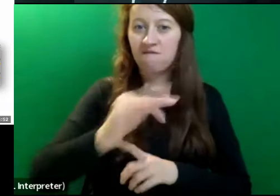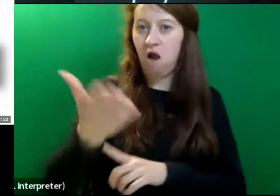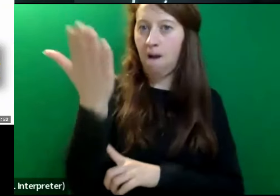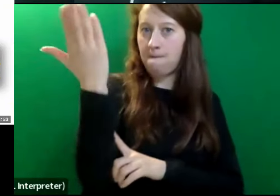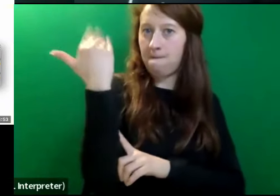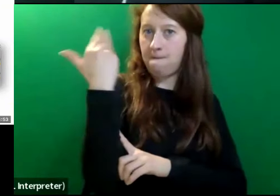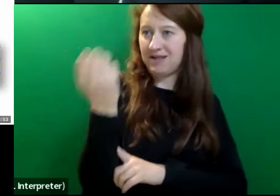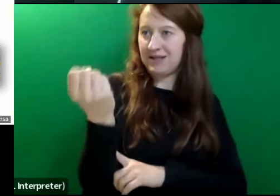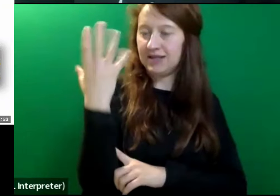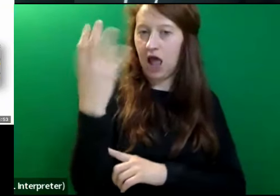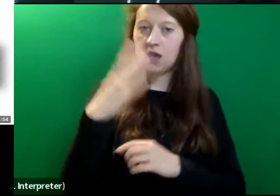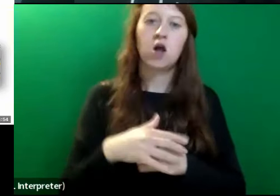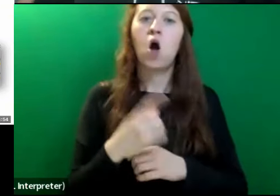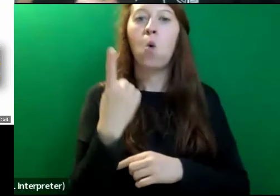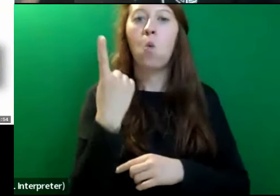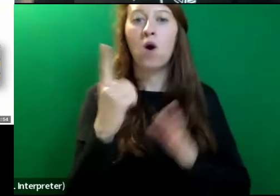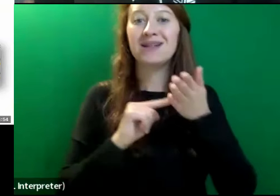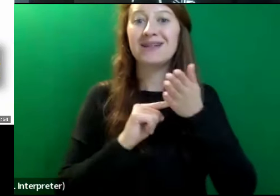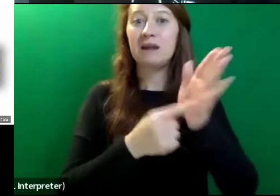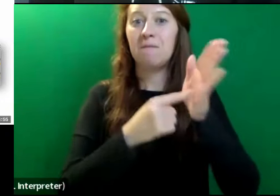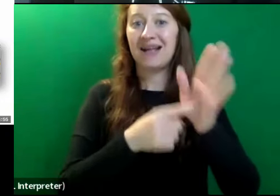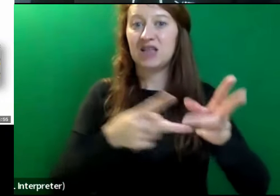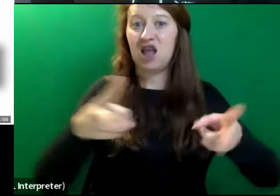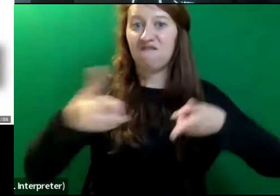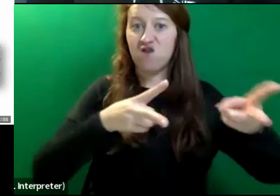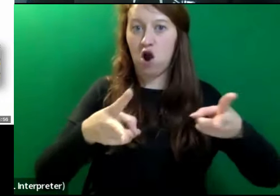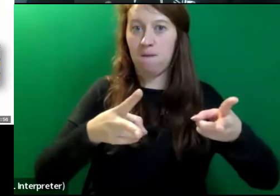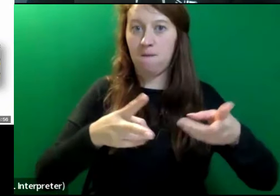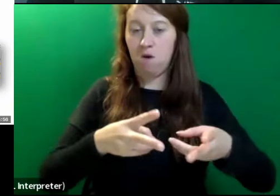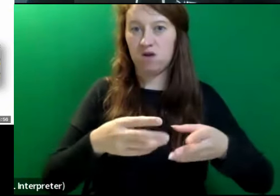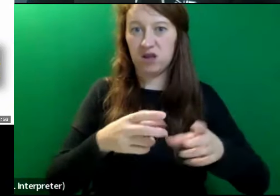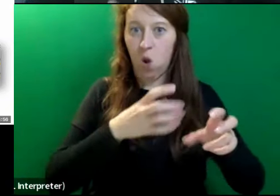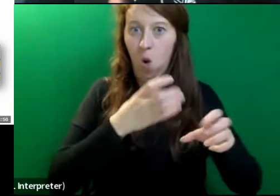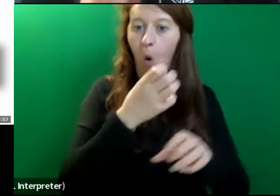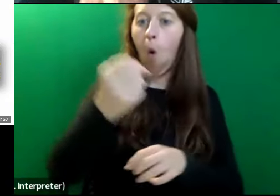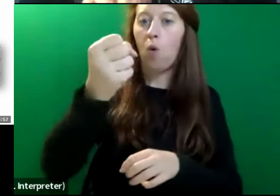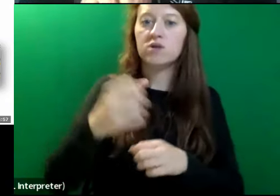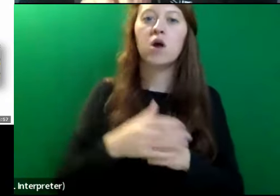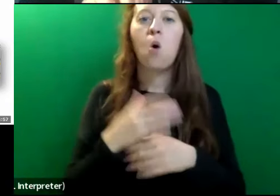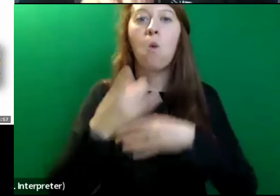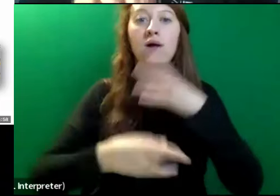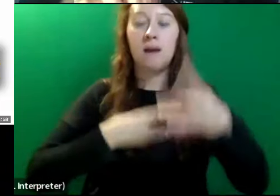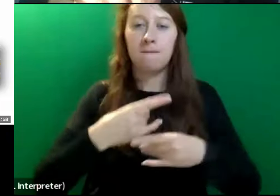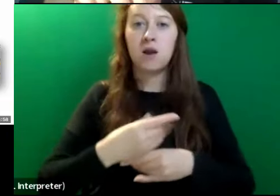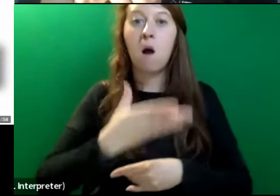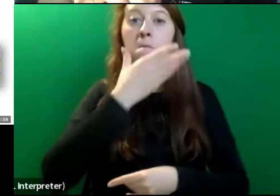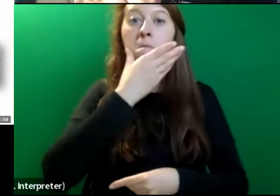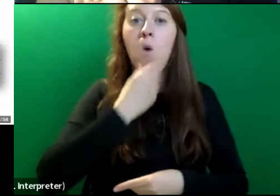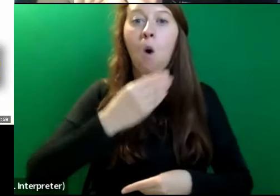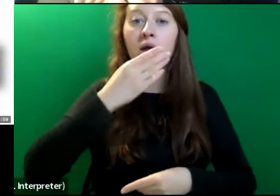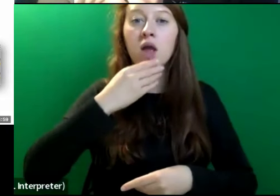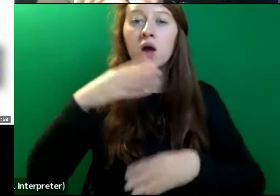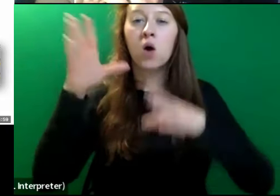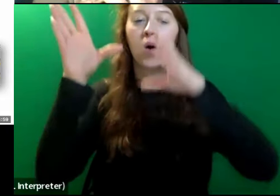Where a depicting verb is held. So in this example, there's a boy asleep, and